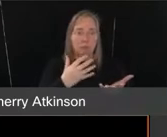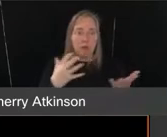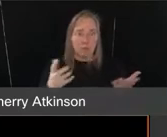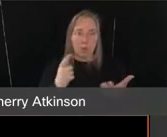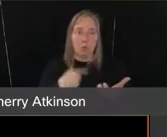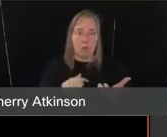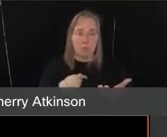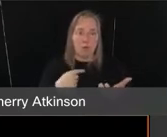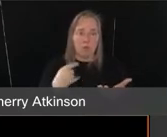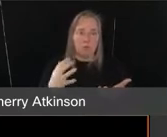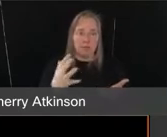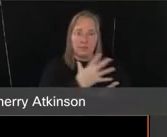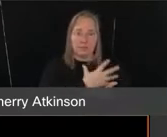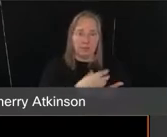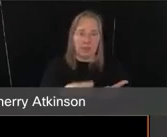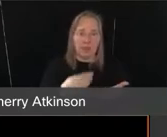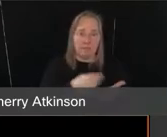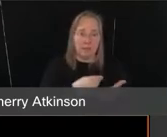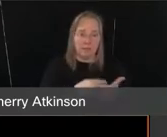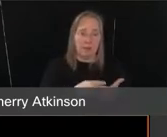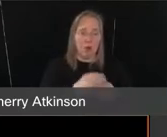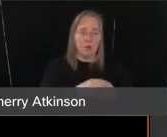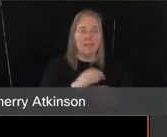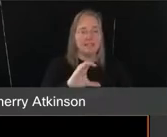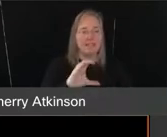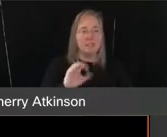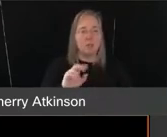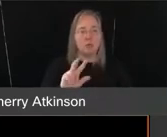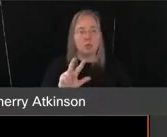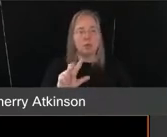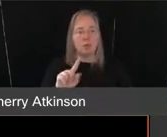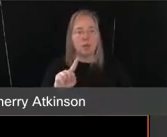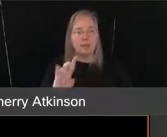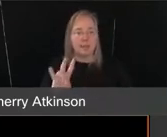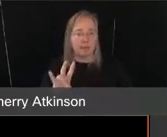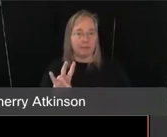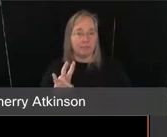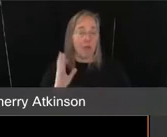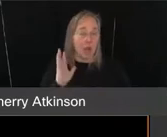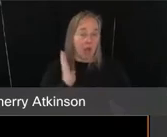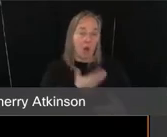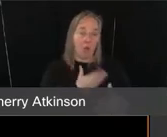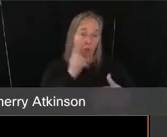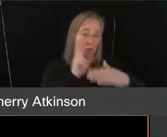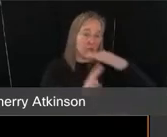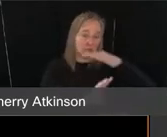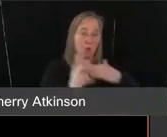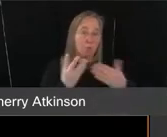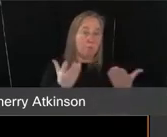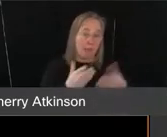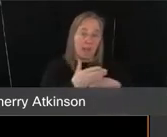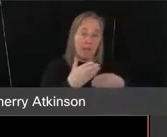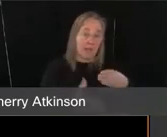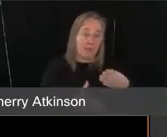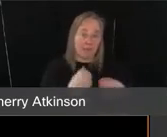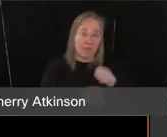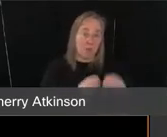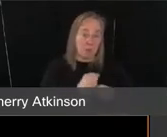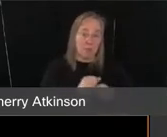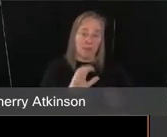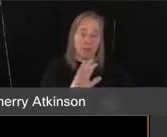in C0317. Our projections are we may end the year with about $800,000 in that